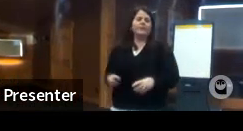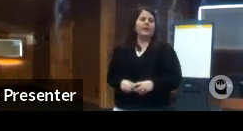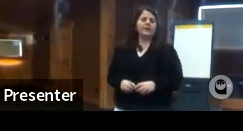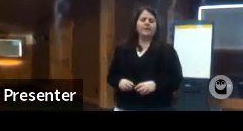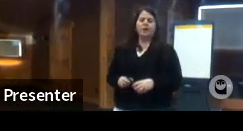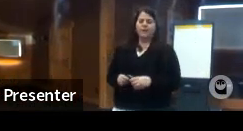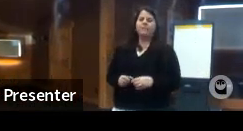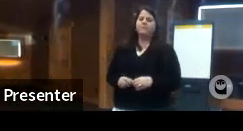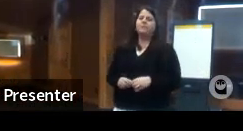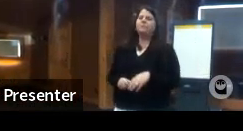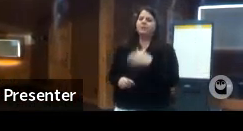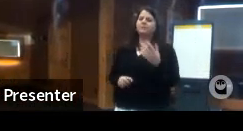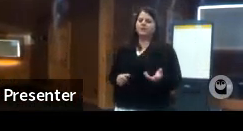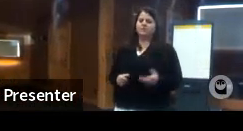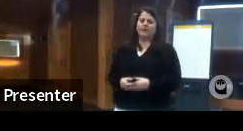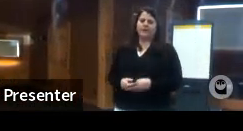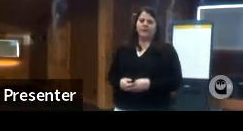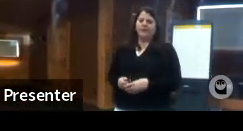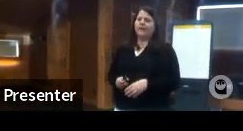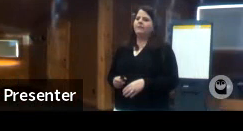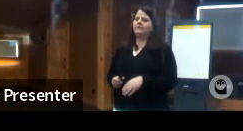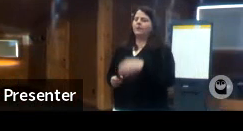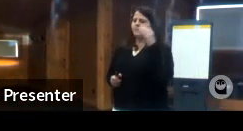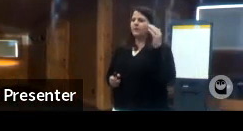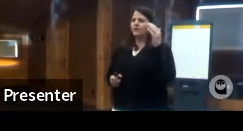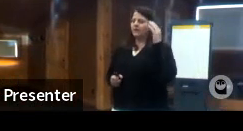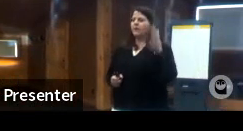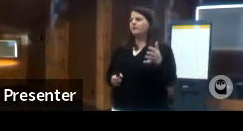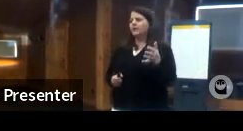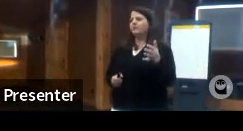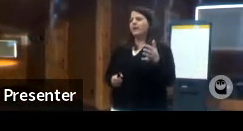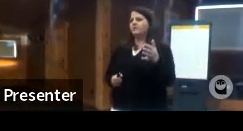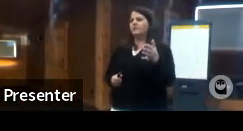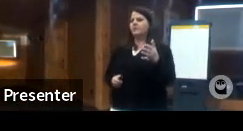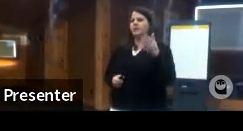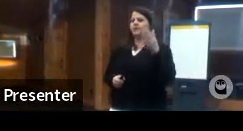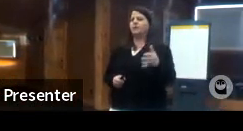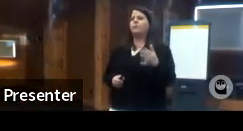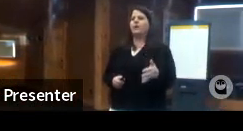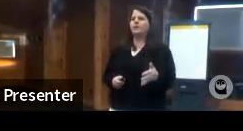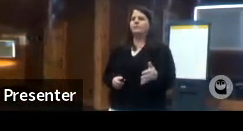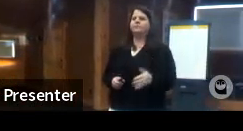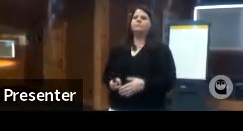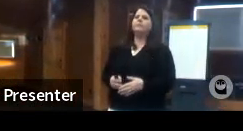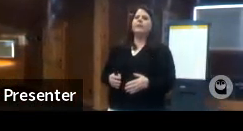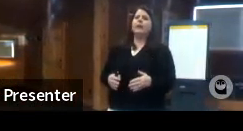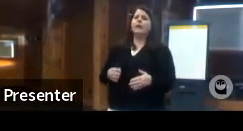thing. And I said, okay, mom, let me put it to you this way. If there was a young lady dressed in a certain